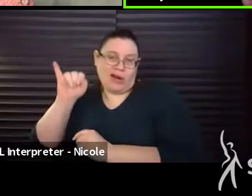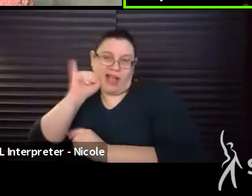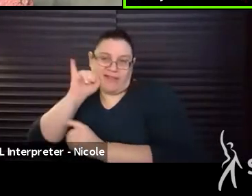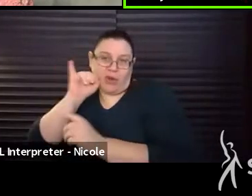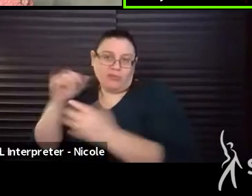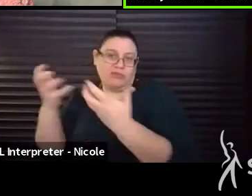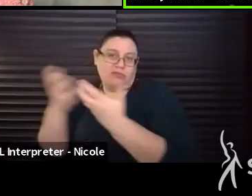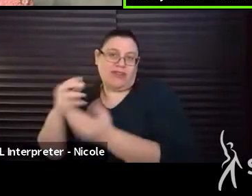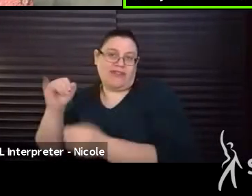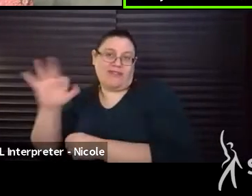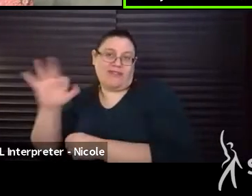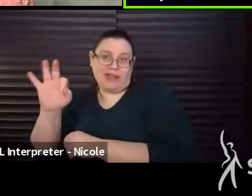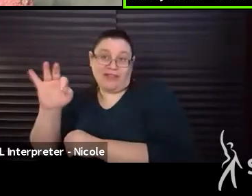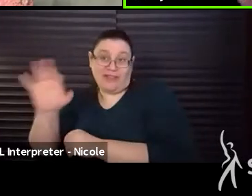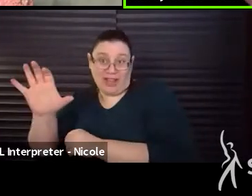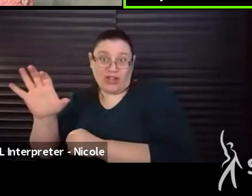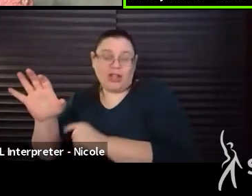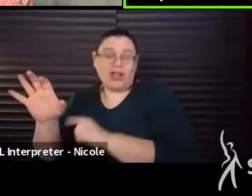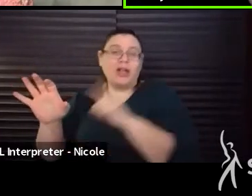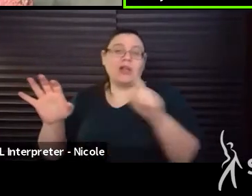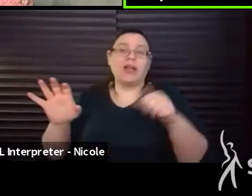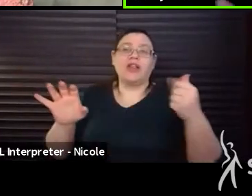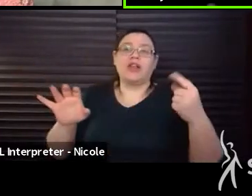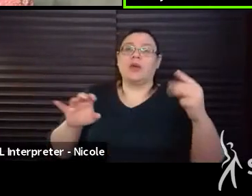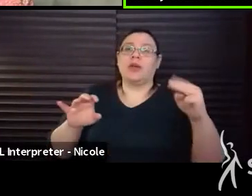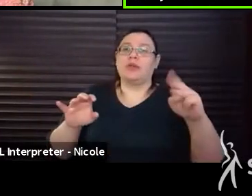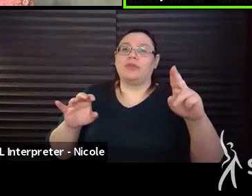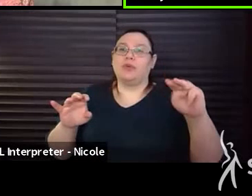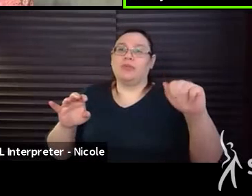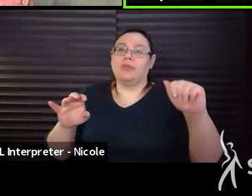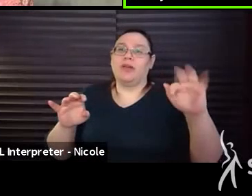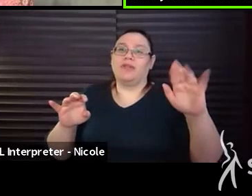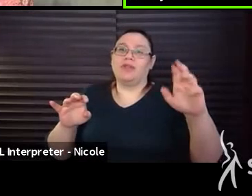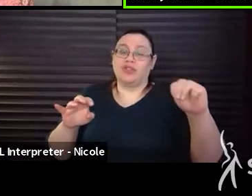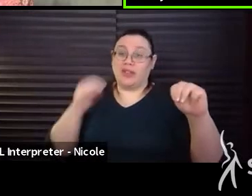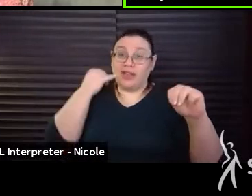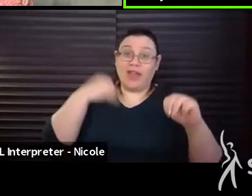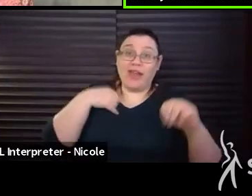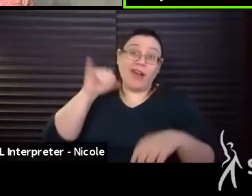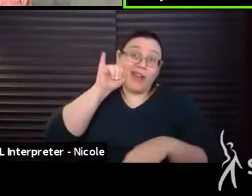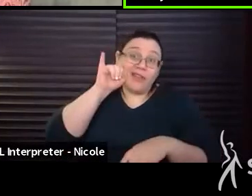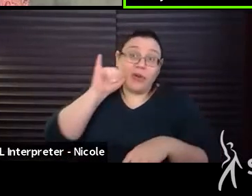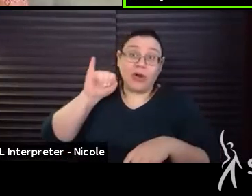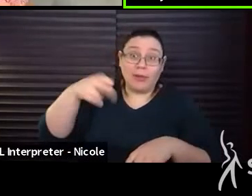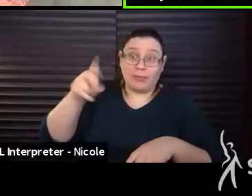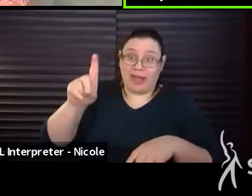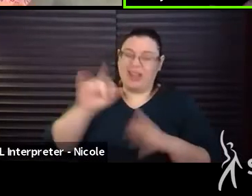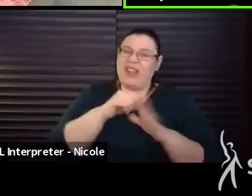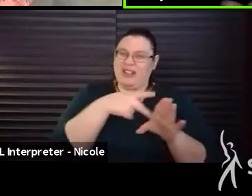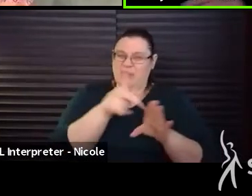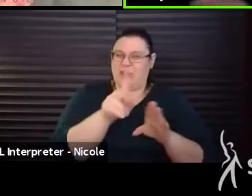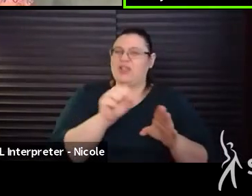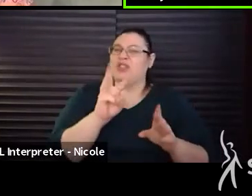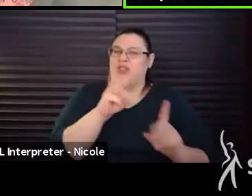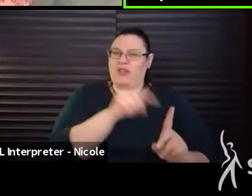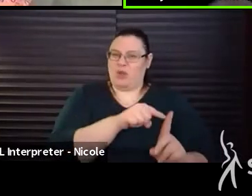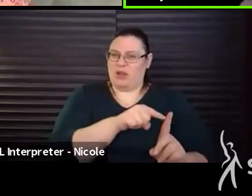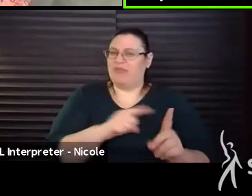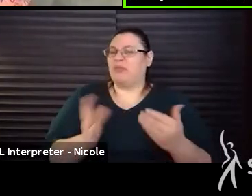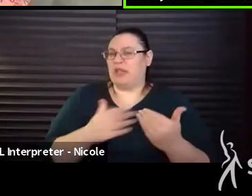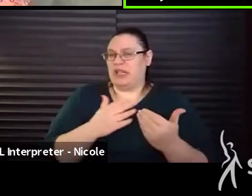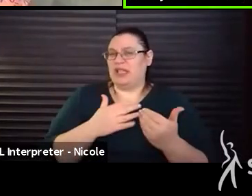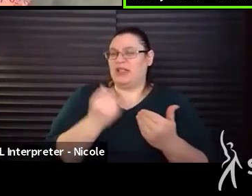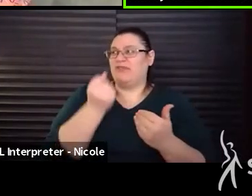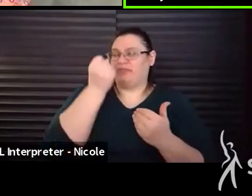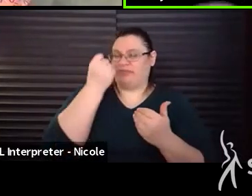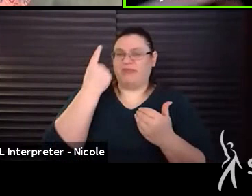Cut. They also have this application, Lumafusion. So if you have an iPhone or an iPad, that's the professional software that's pretty easy to grasp that you can